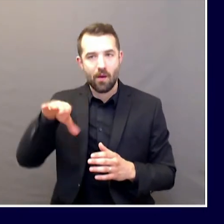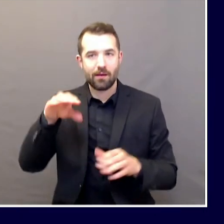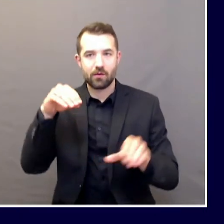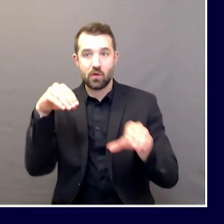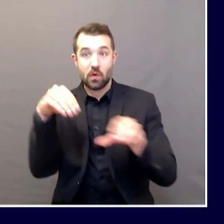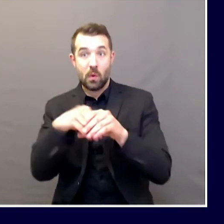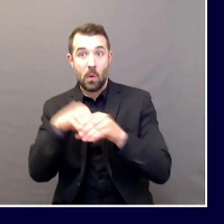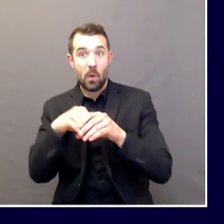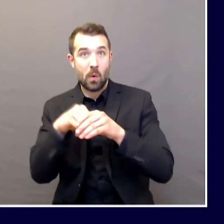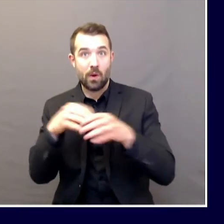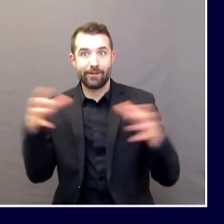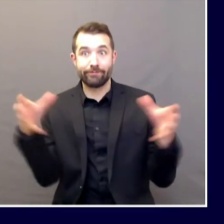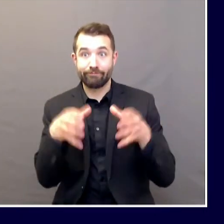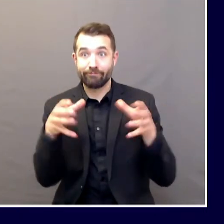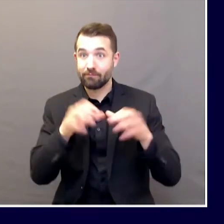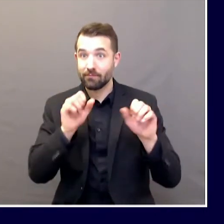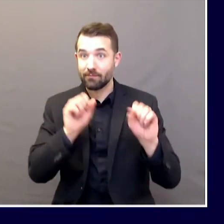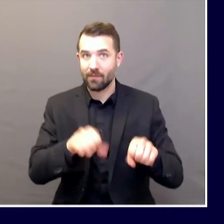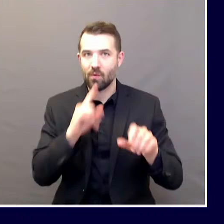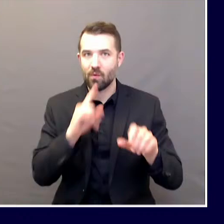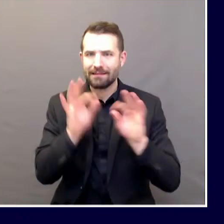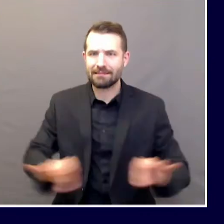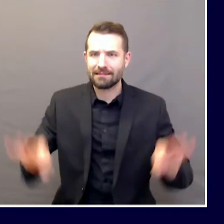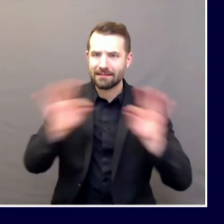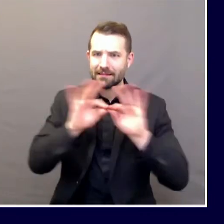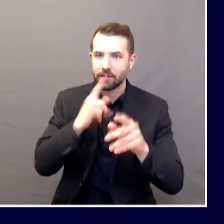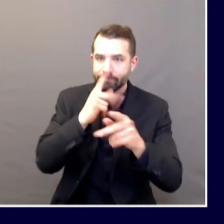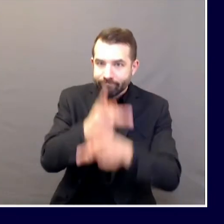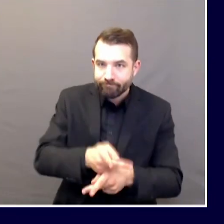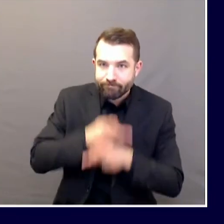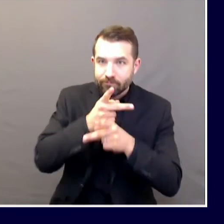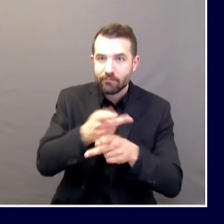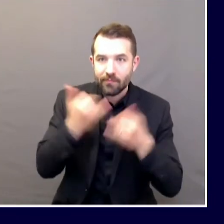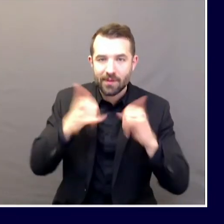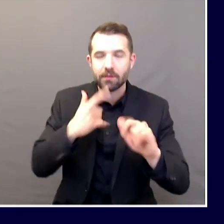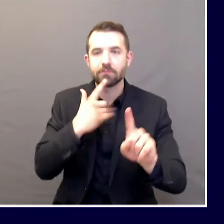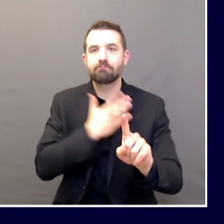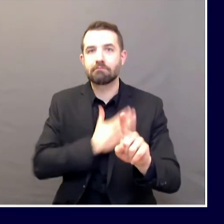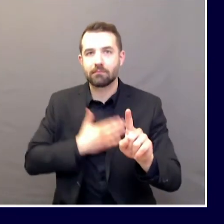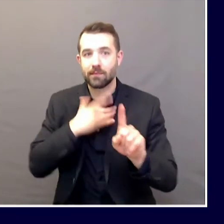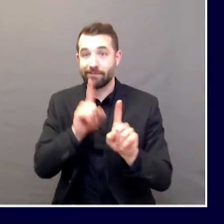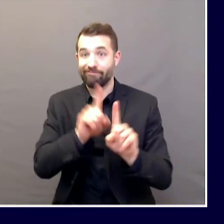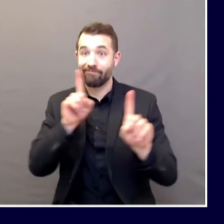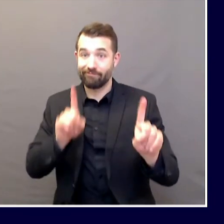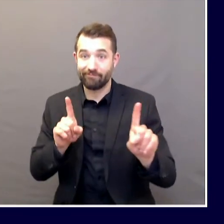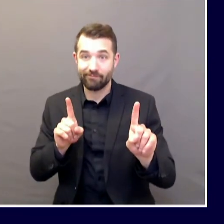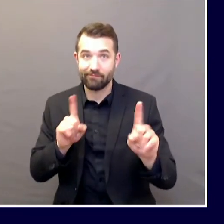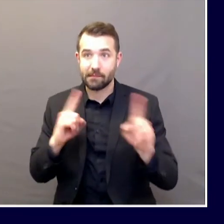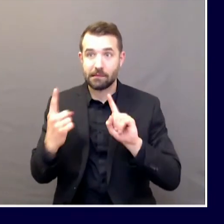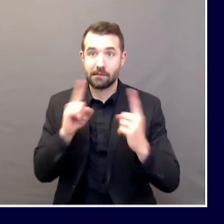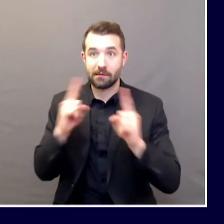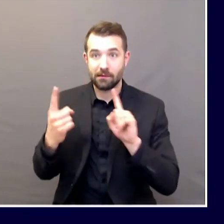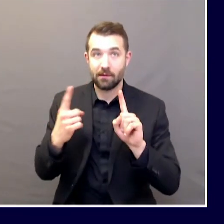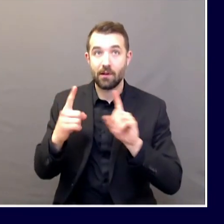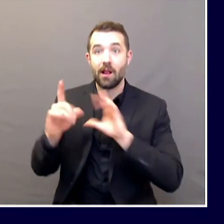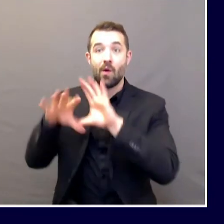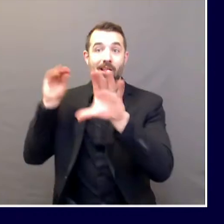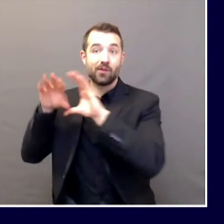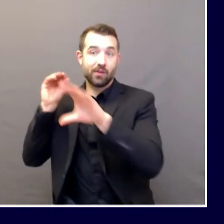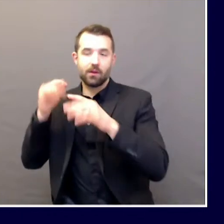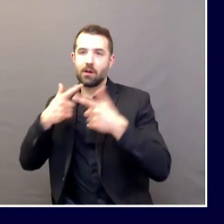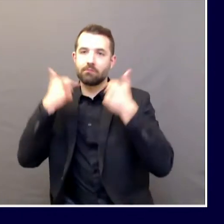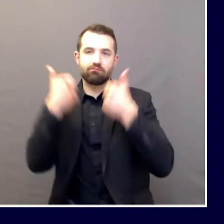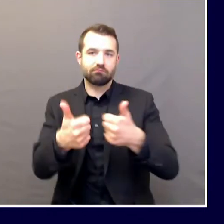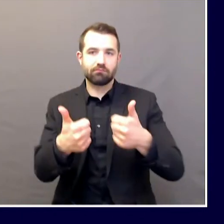that physical distancing remains important. If the activity can be moved outside, that helps even more.